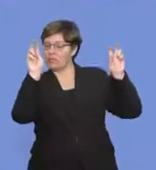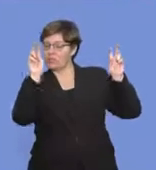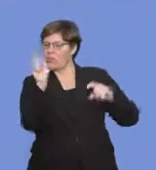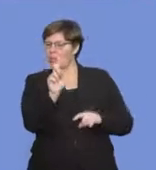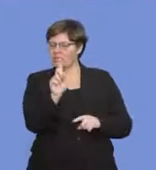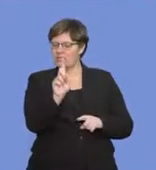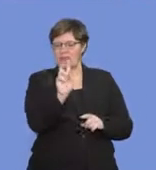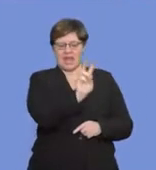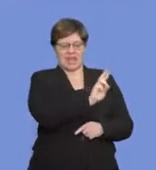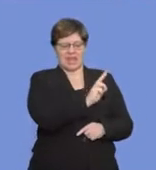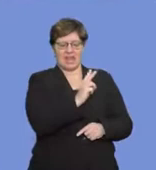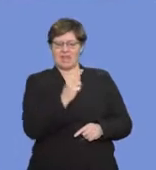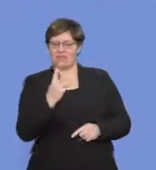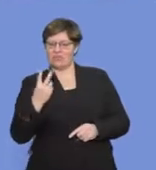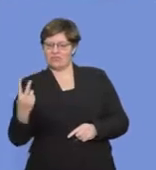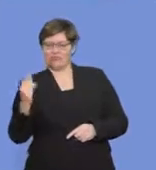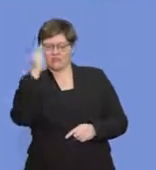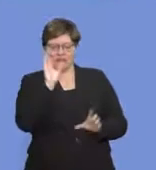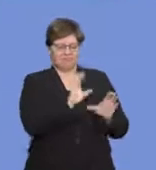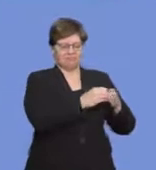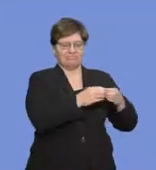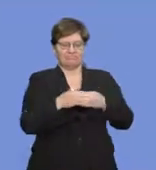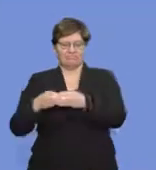to have a look at speciation.